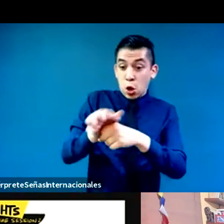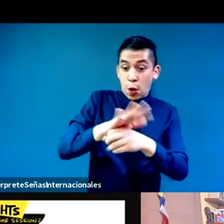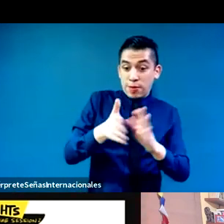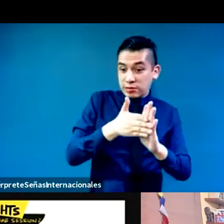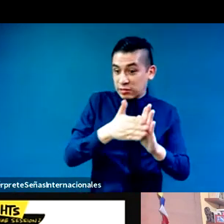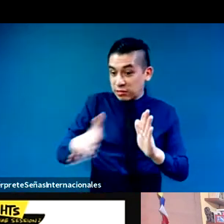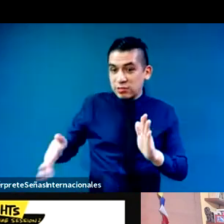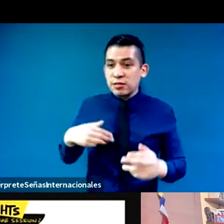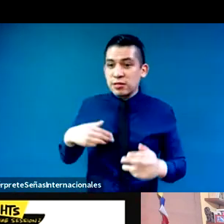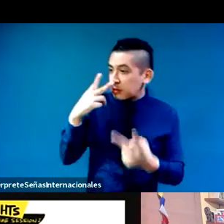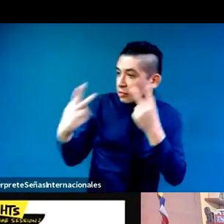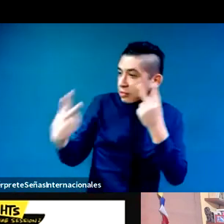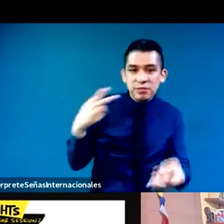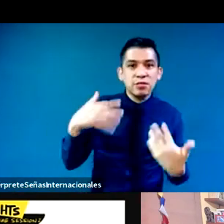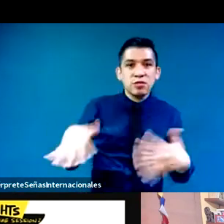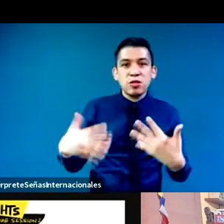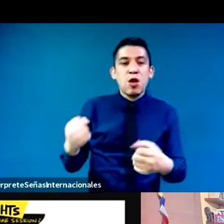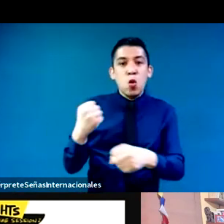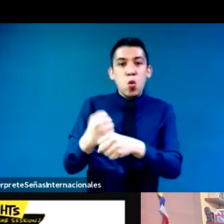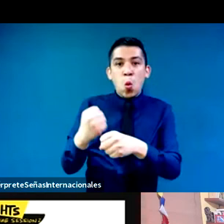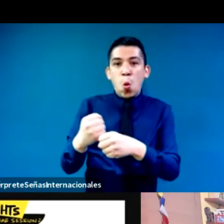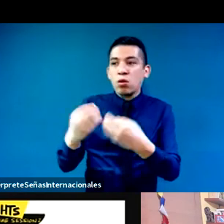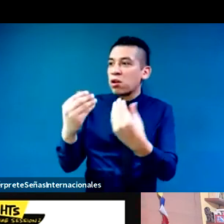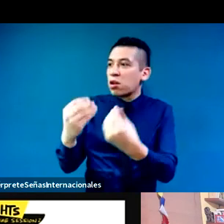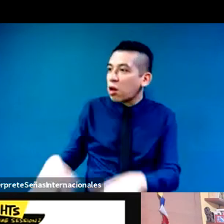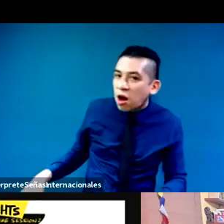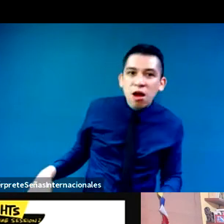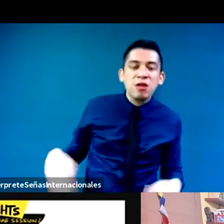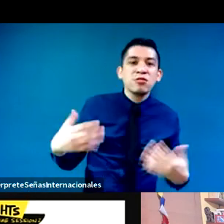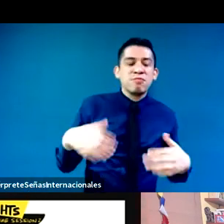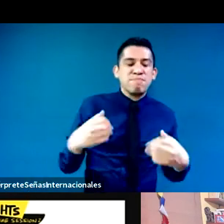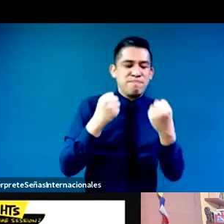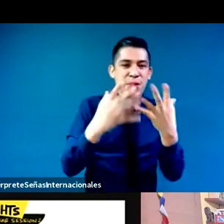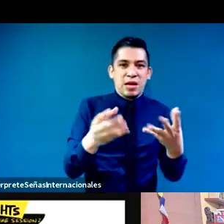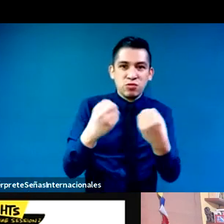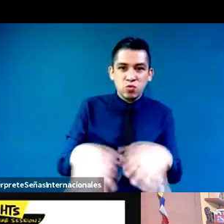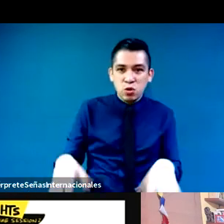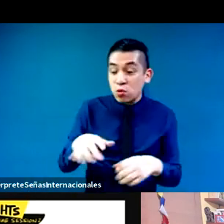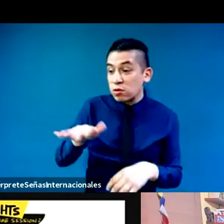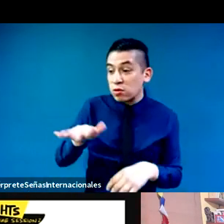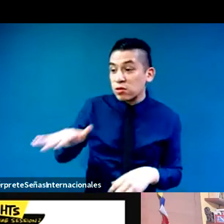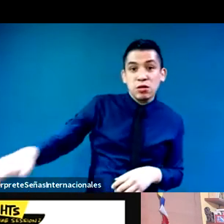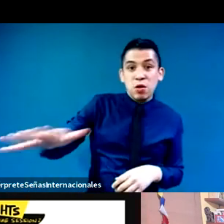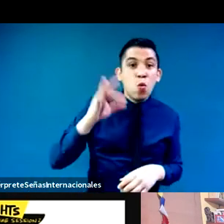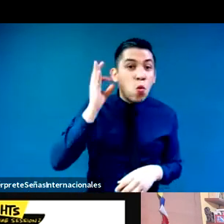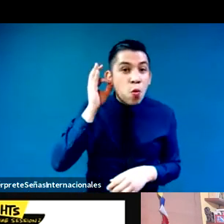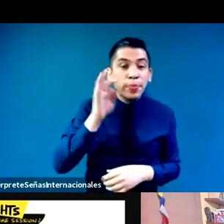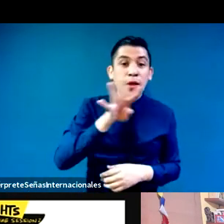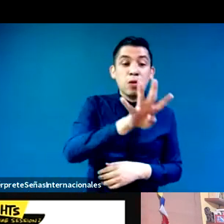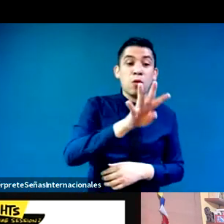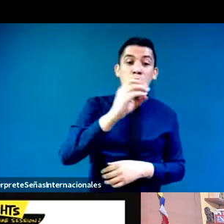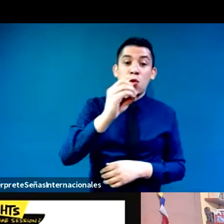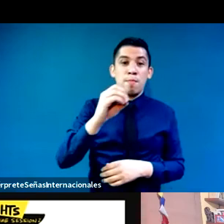an already inequitable unpaid care burden. They're caring for sick family members, children, the elderly.